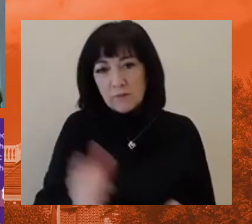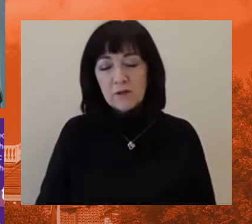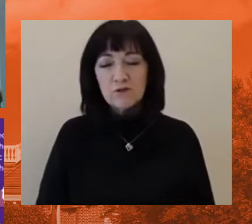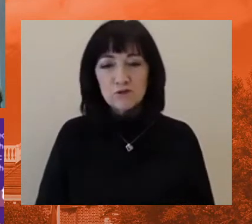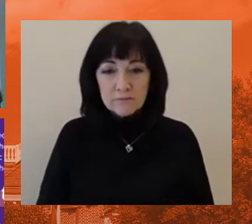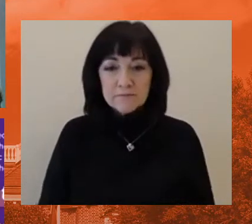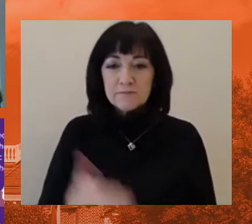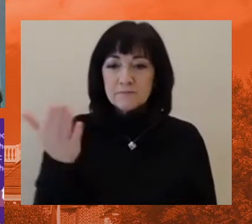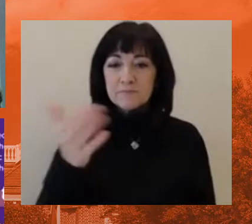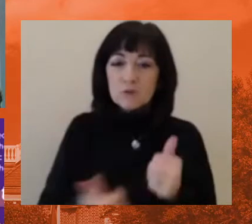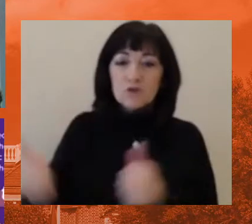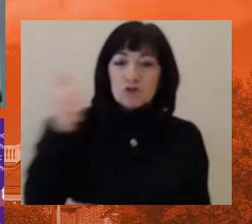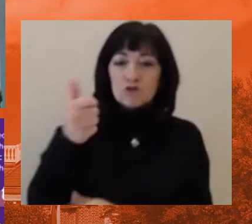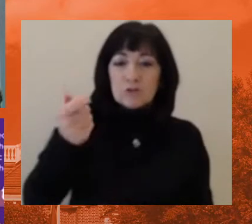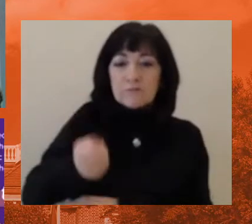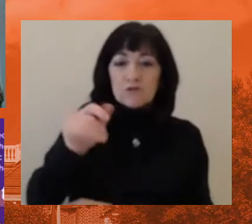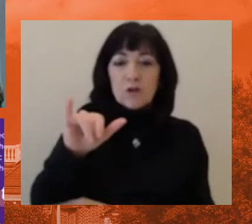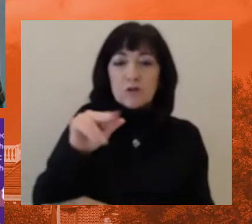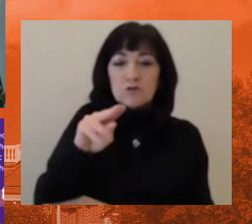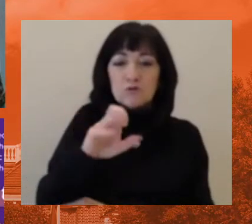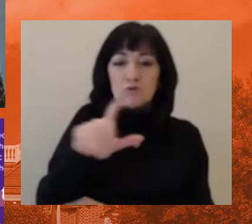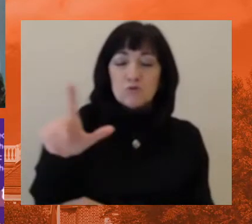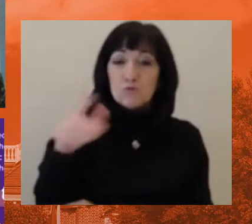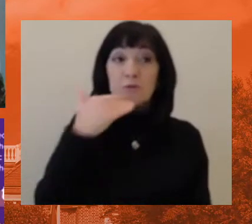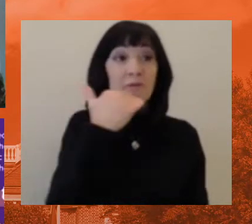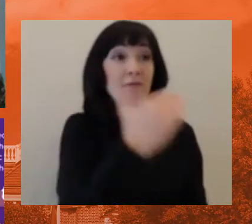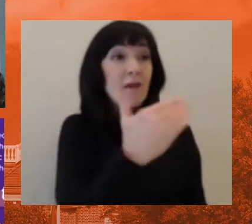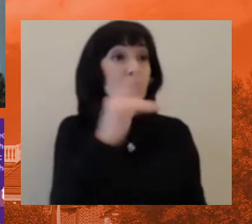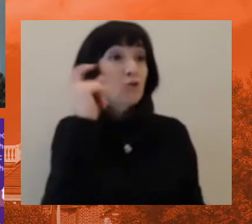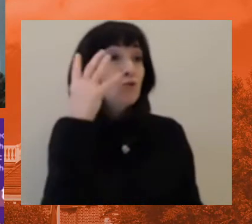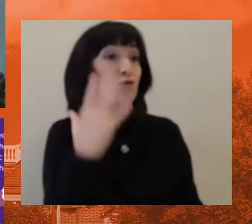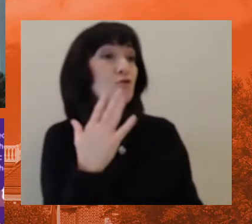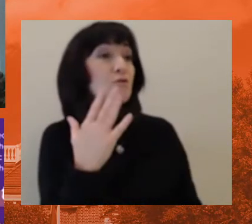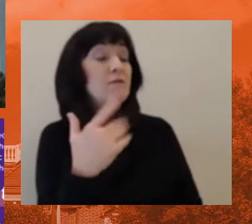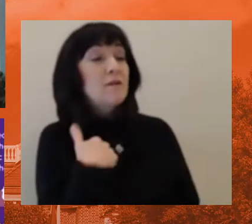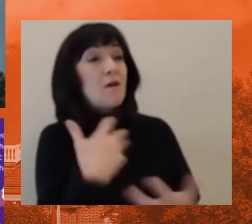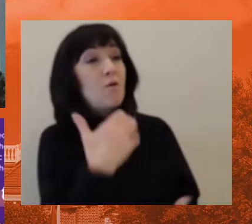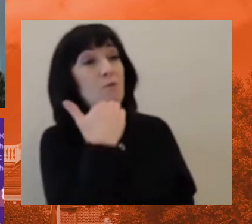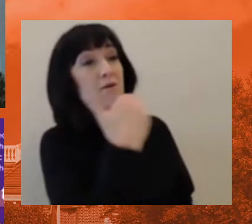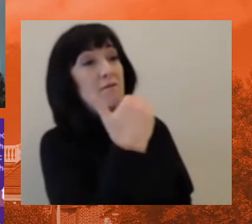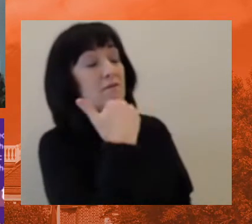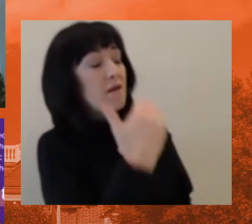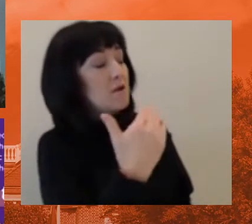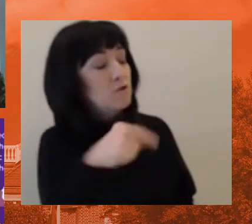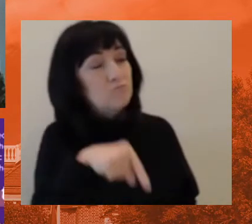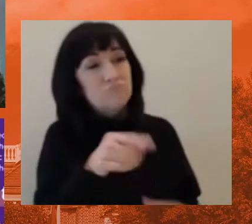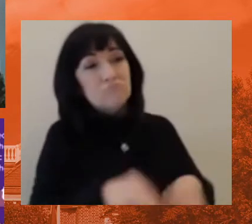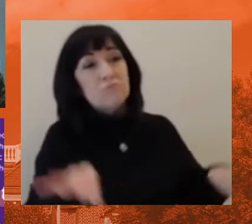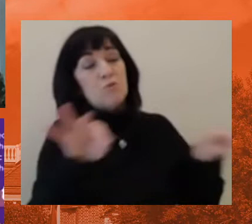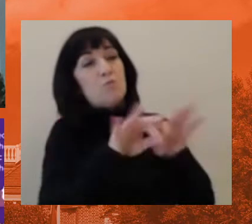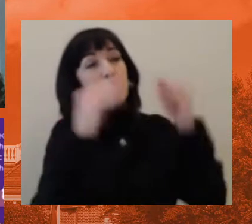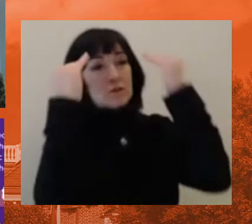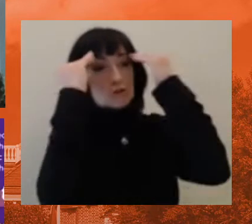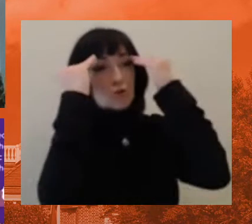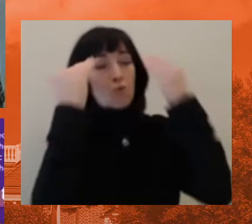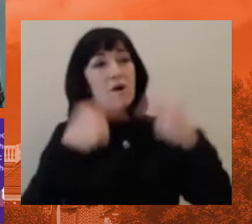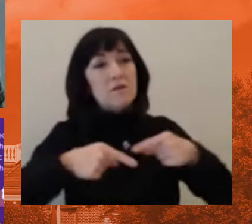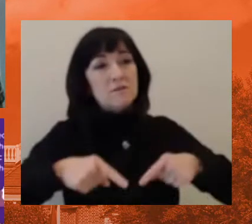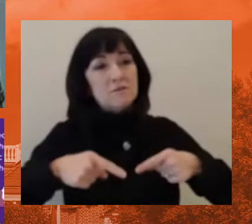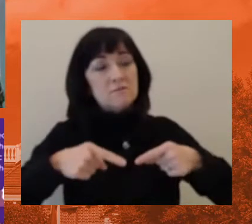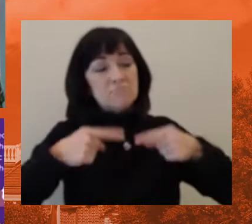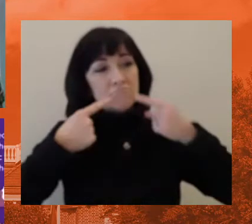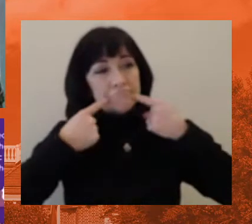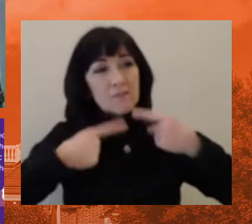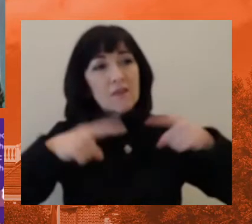good afternoon. First, I want to thank Governor Carney for once again hosting this important awareness event and proclamation